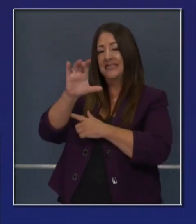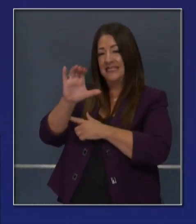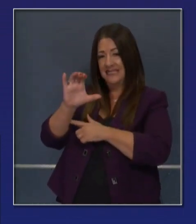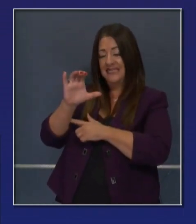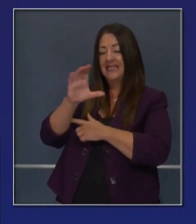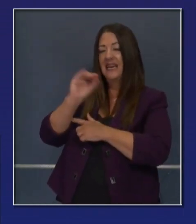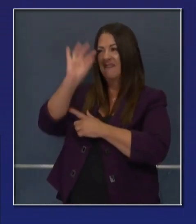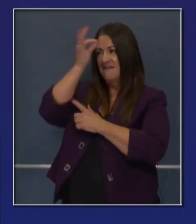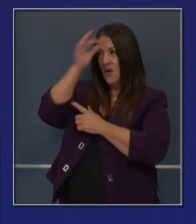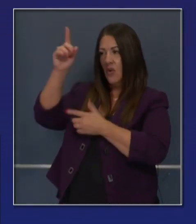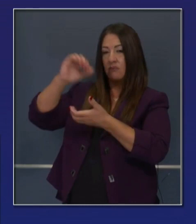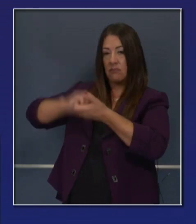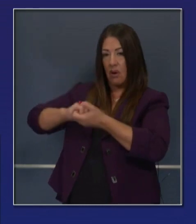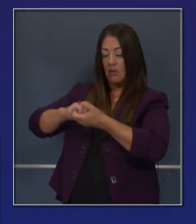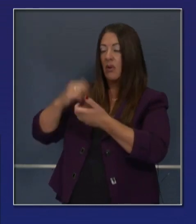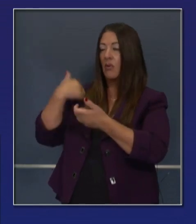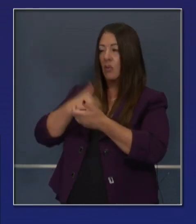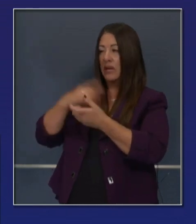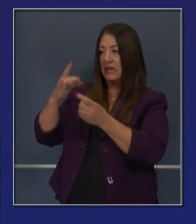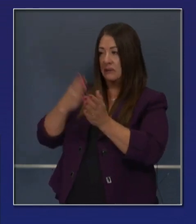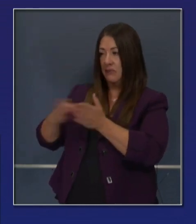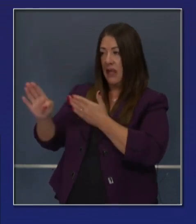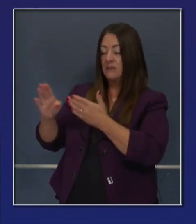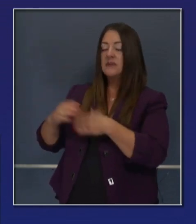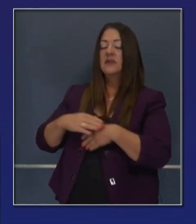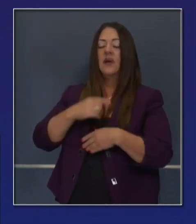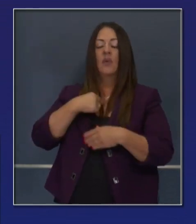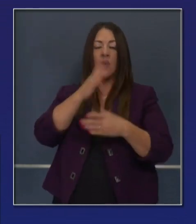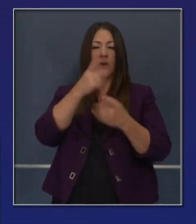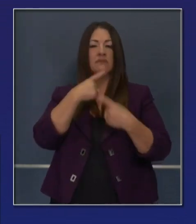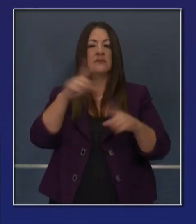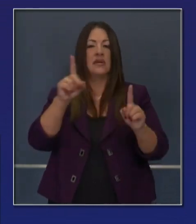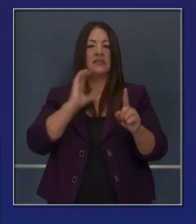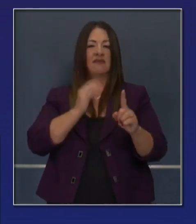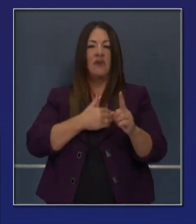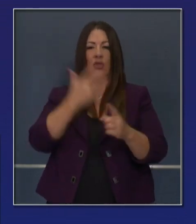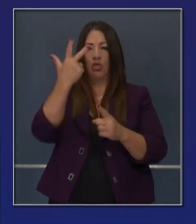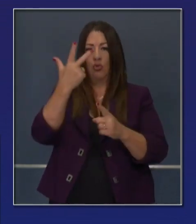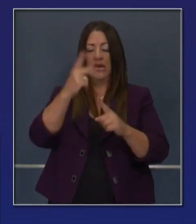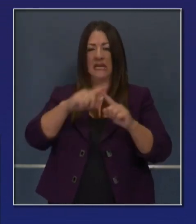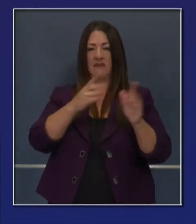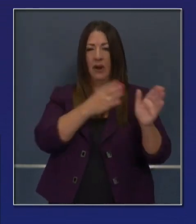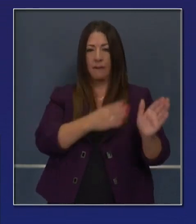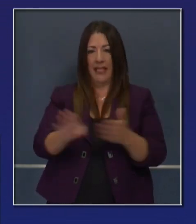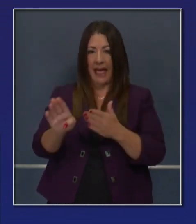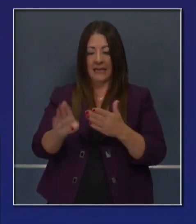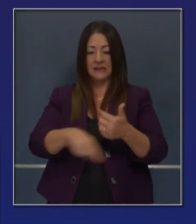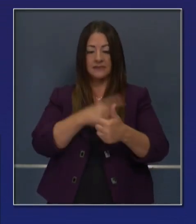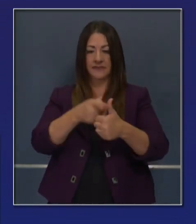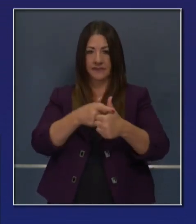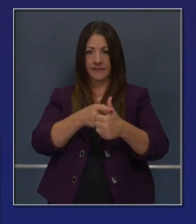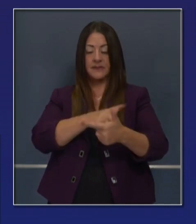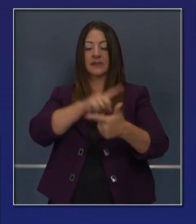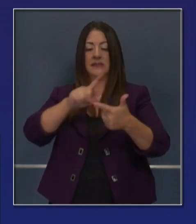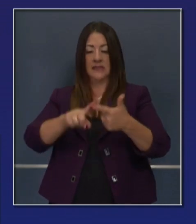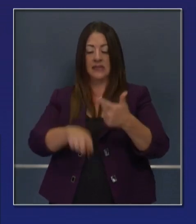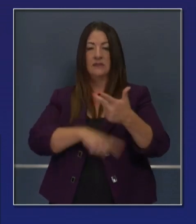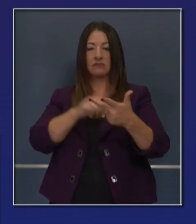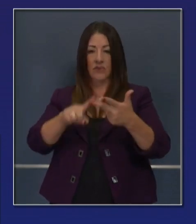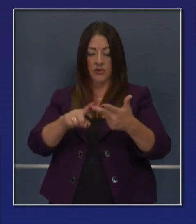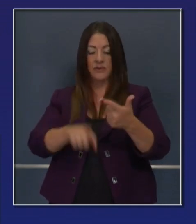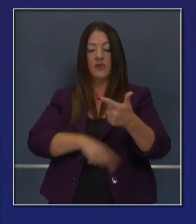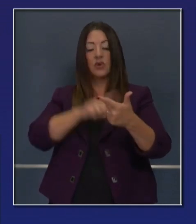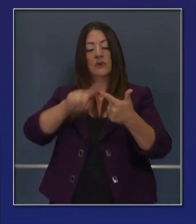And today we're announcing that second pillar of our 3-pillar strategy, one that scientific